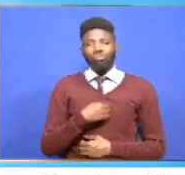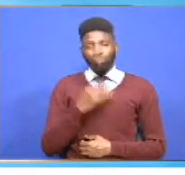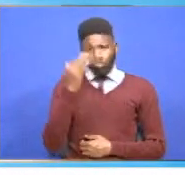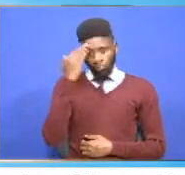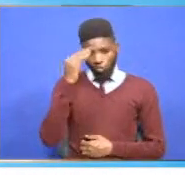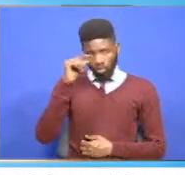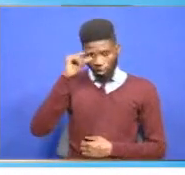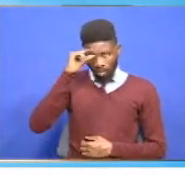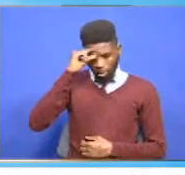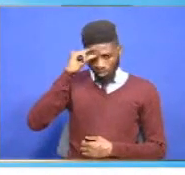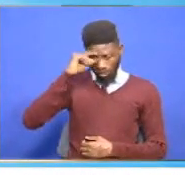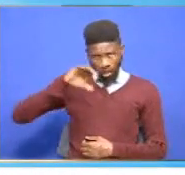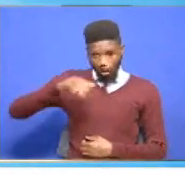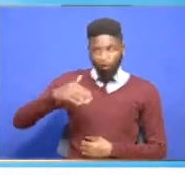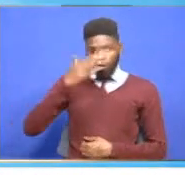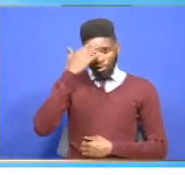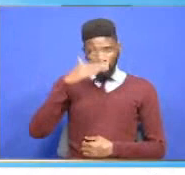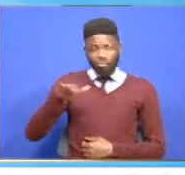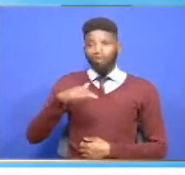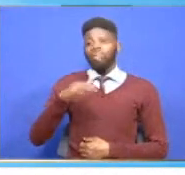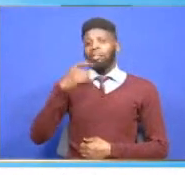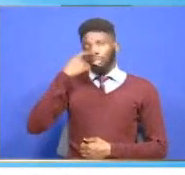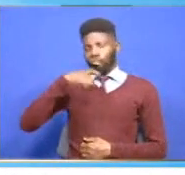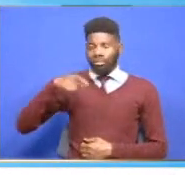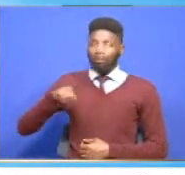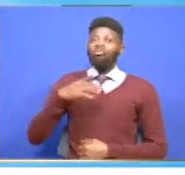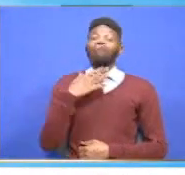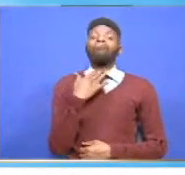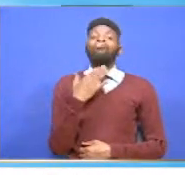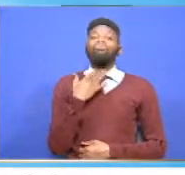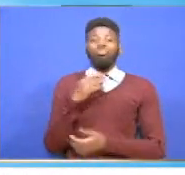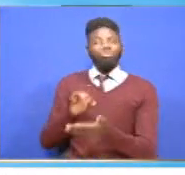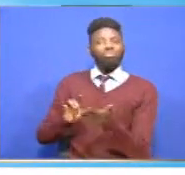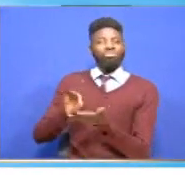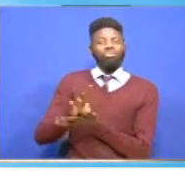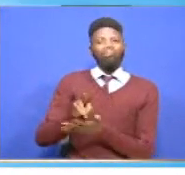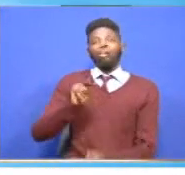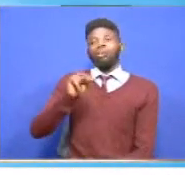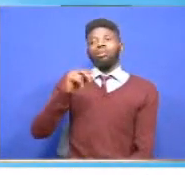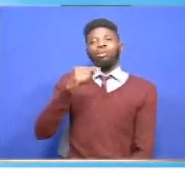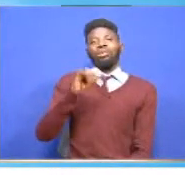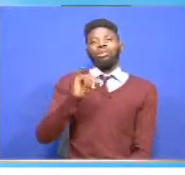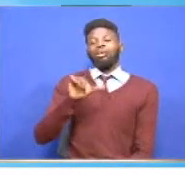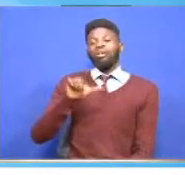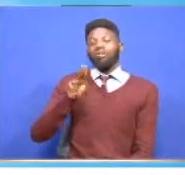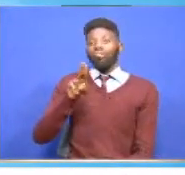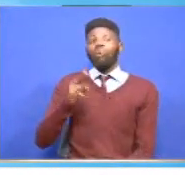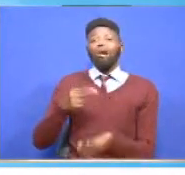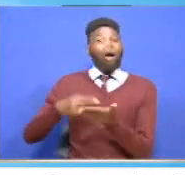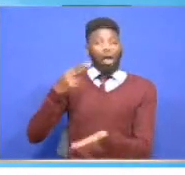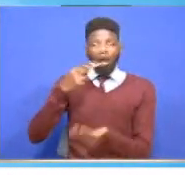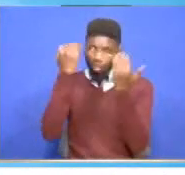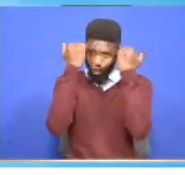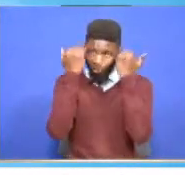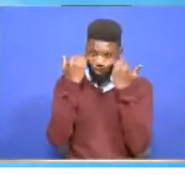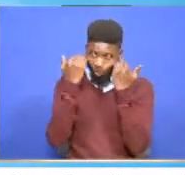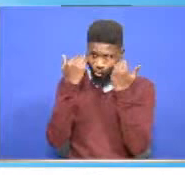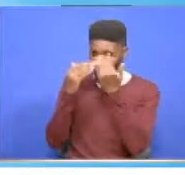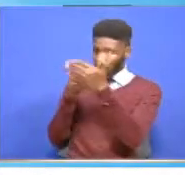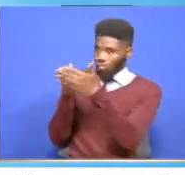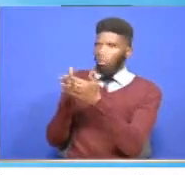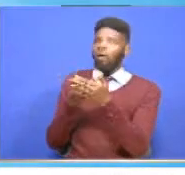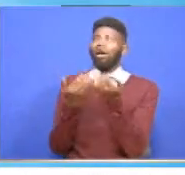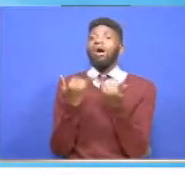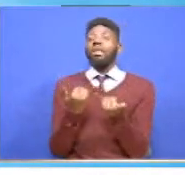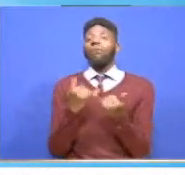of Kitui had said, let us hold on. They wanted to impeach Governor Ngilu, but the High Court stopped them. So what's the conversation that's going on in